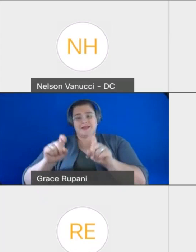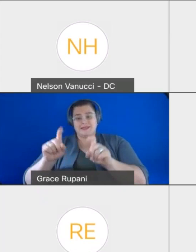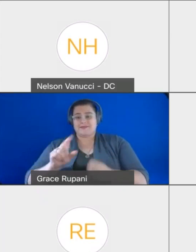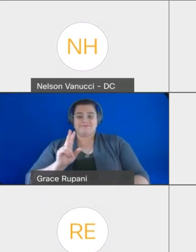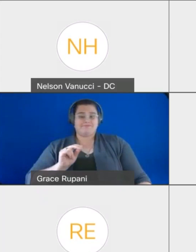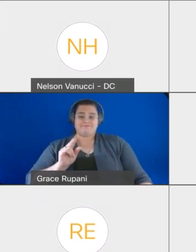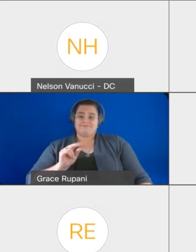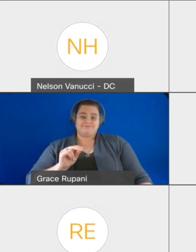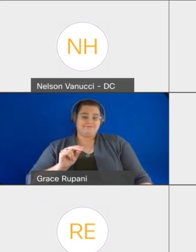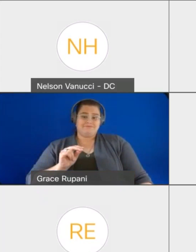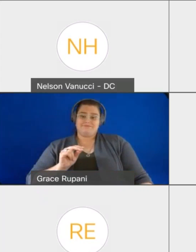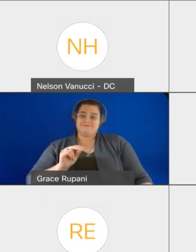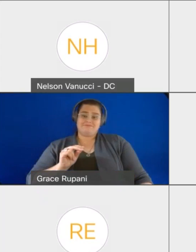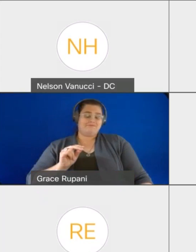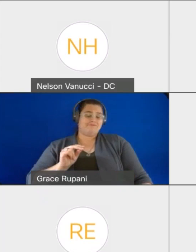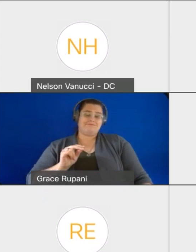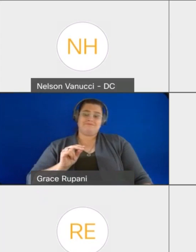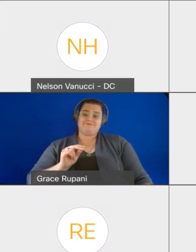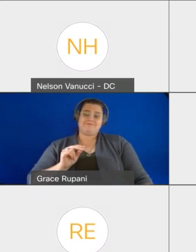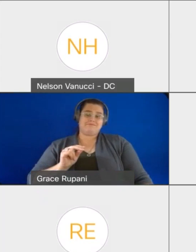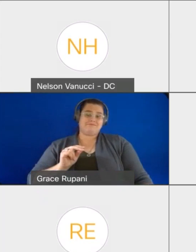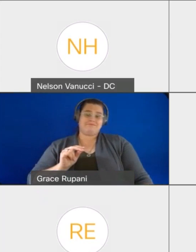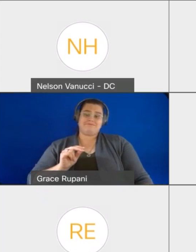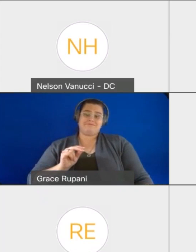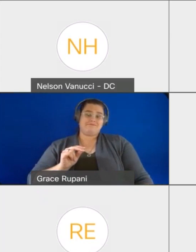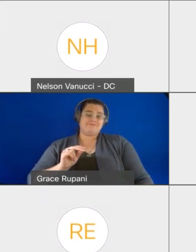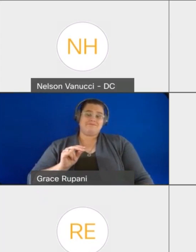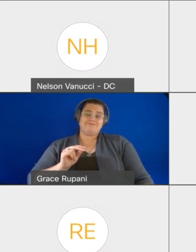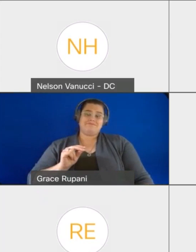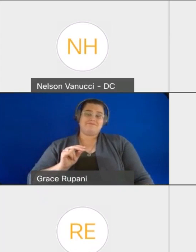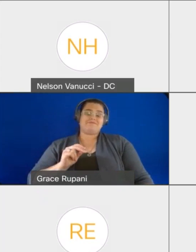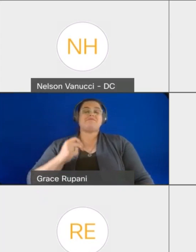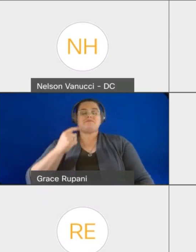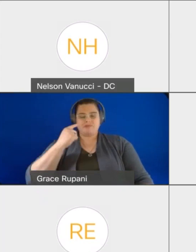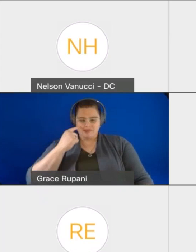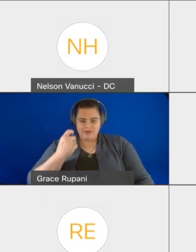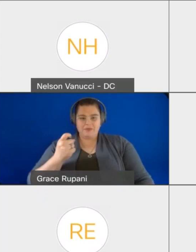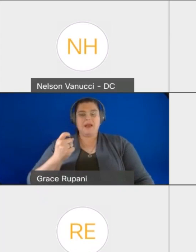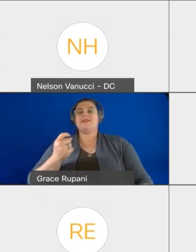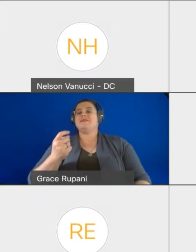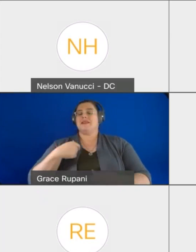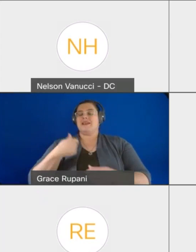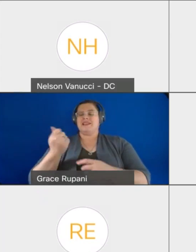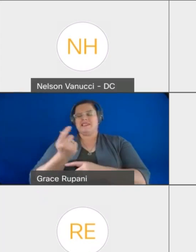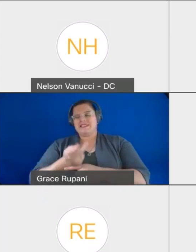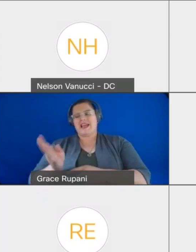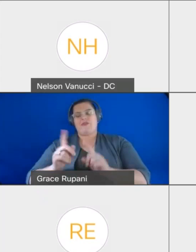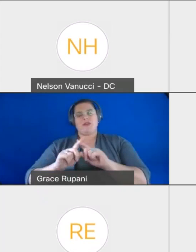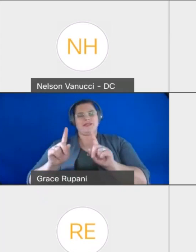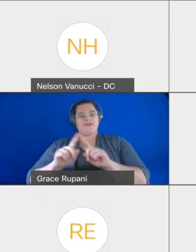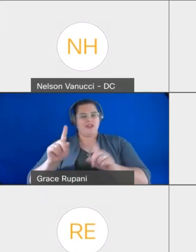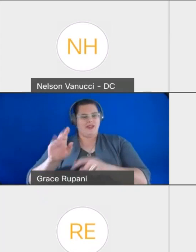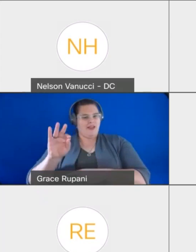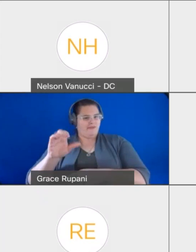about before, which is there are a number of factors that are essential in reducing